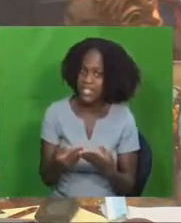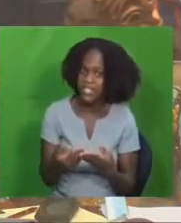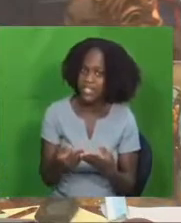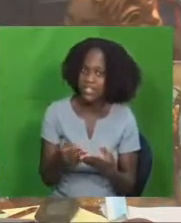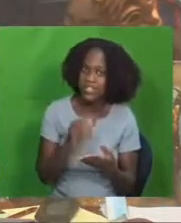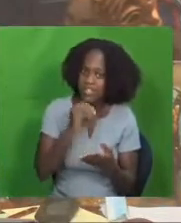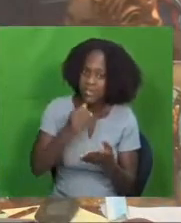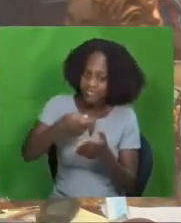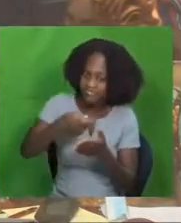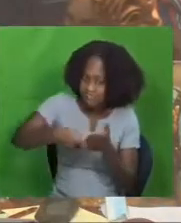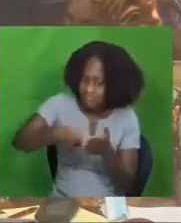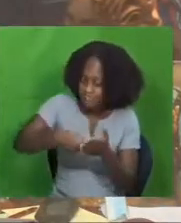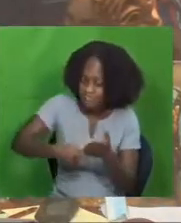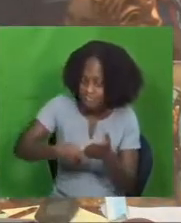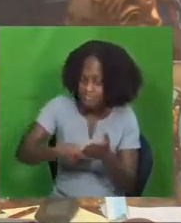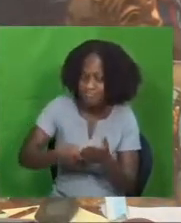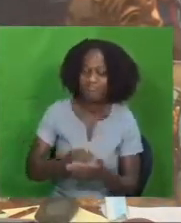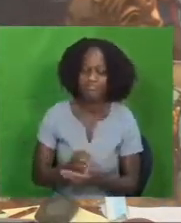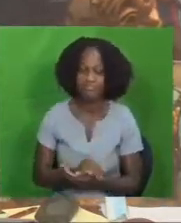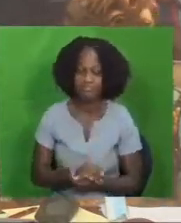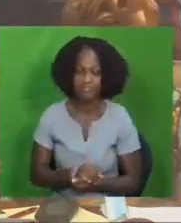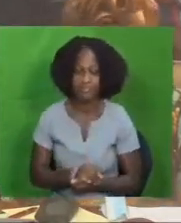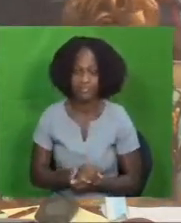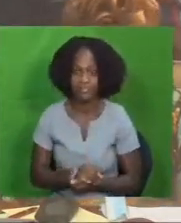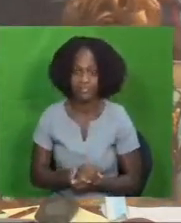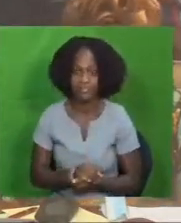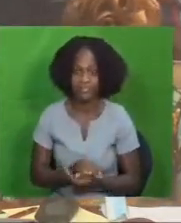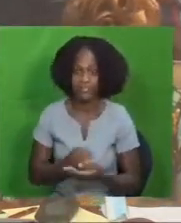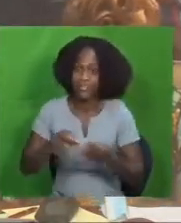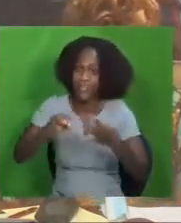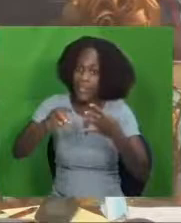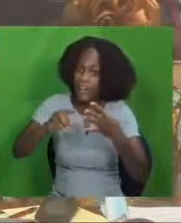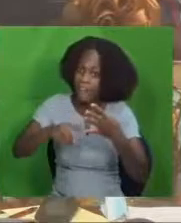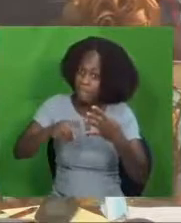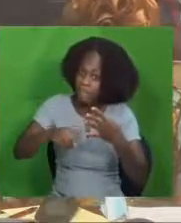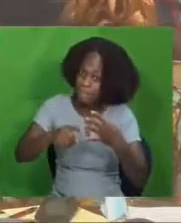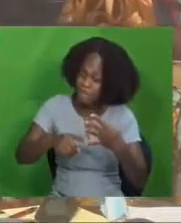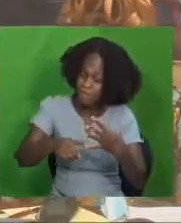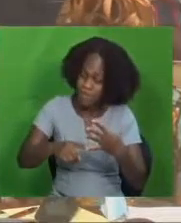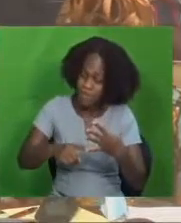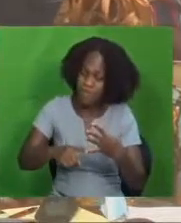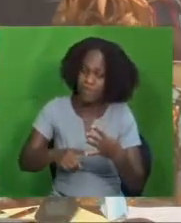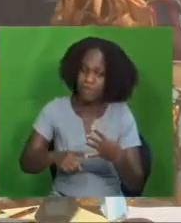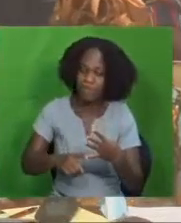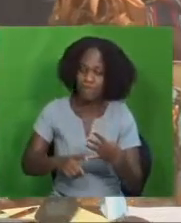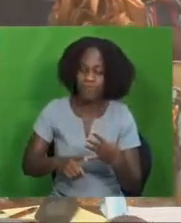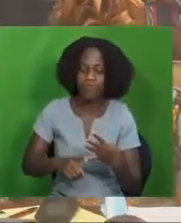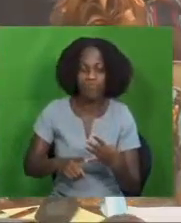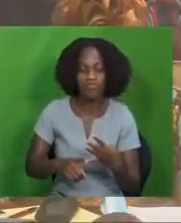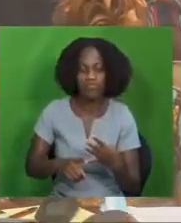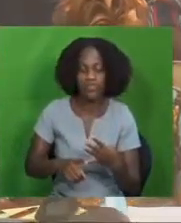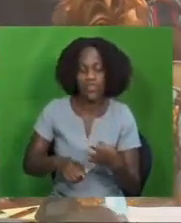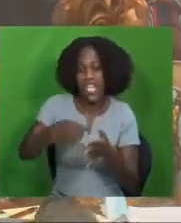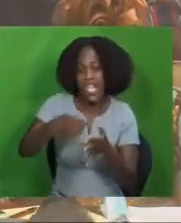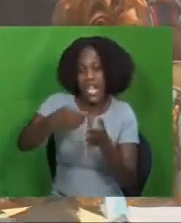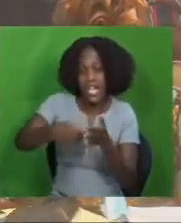digital economy. So that is also very important. And lastly, Mr. Speaker, all payment of taxes and